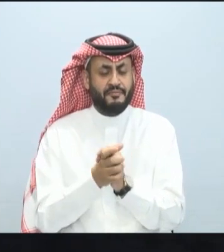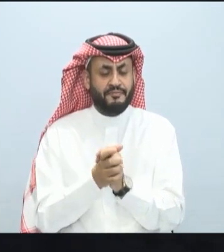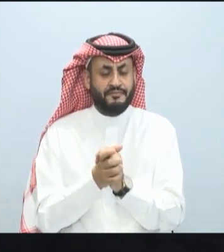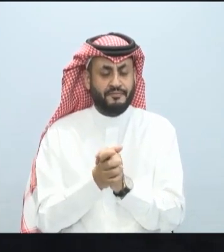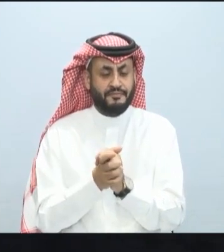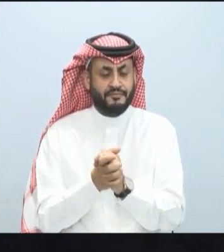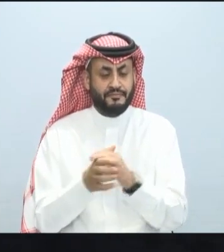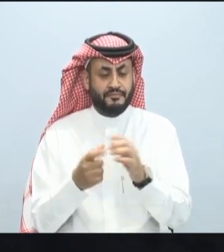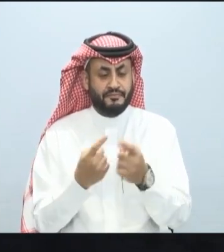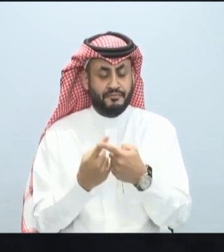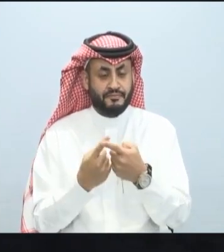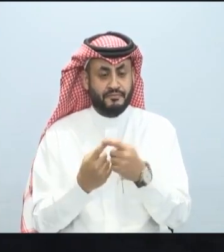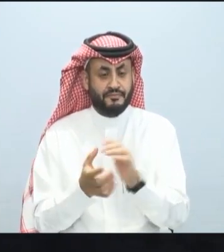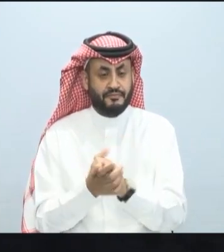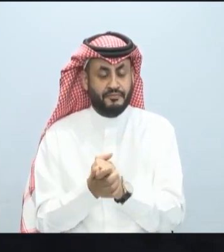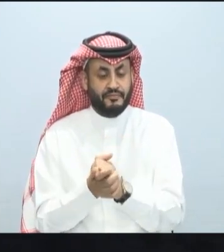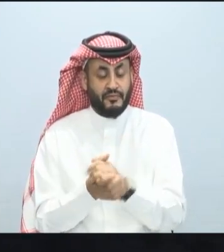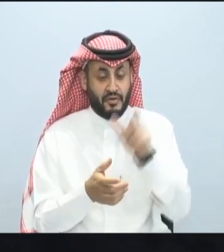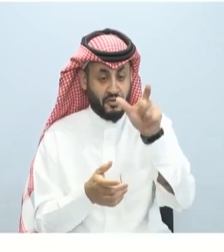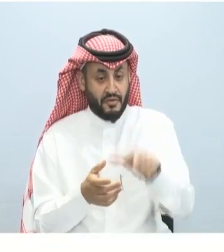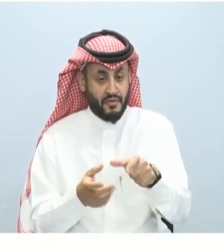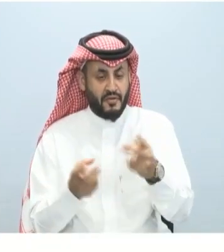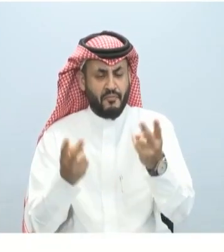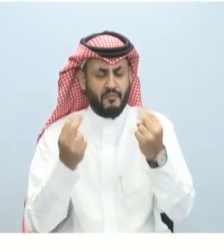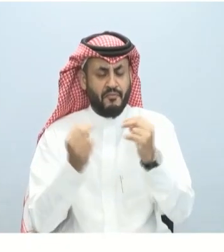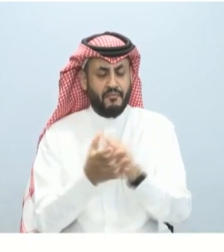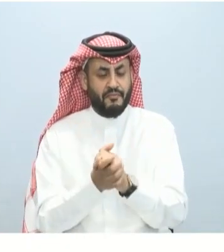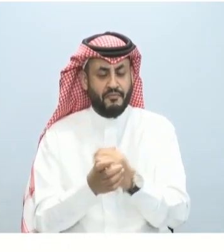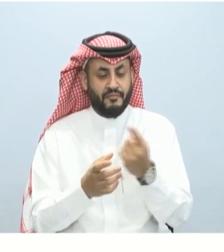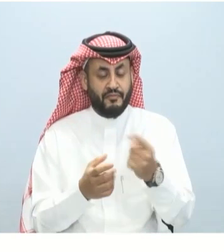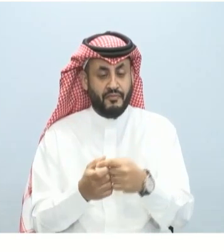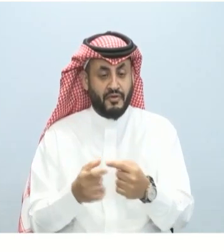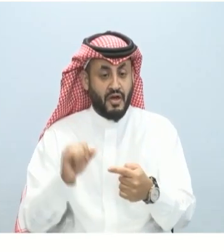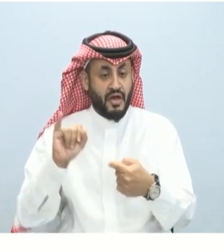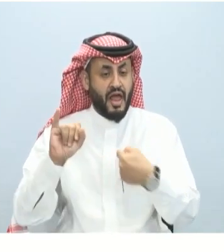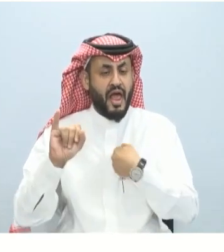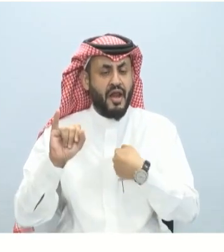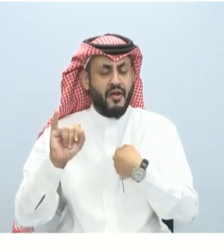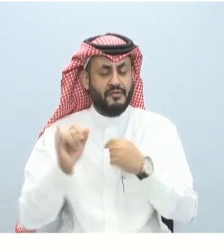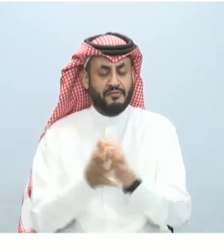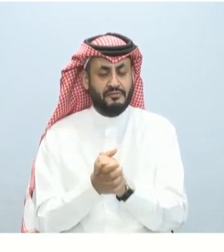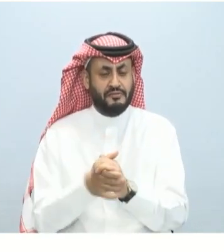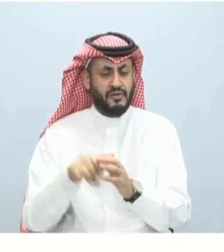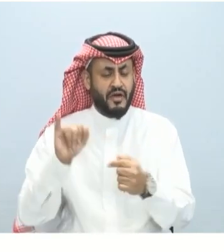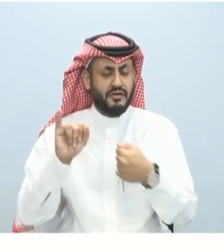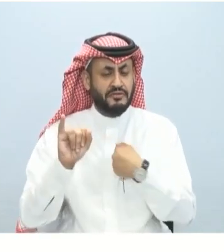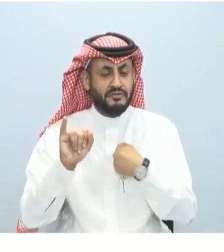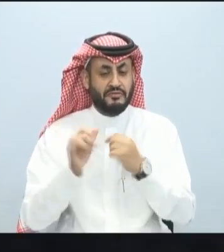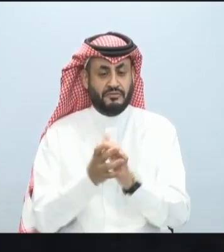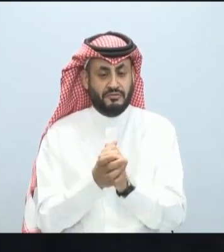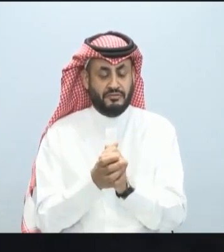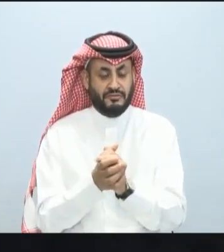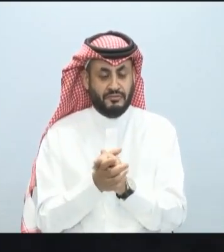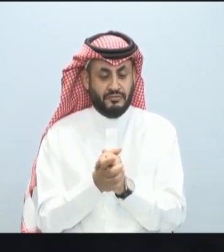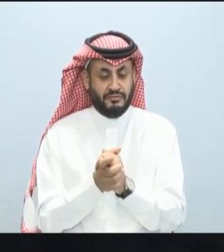that I started with a personal effect. So we have here, however, I personally prefer. So here I'm going to